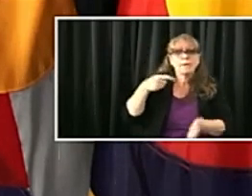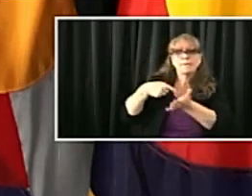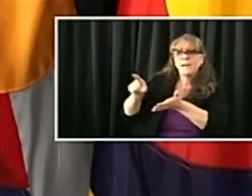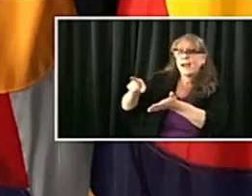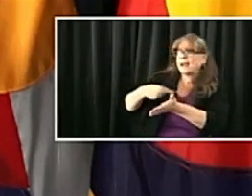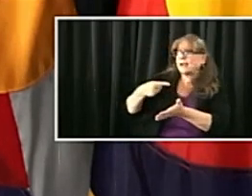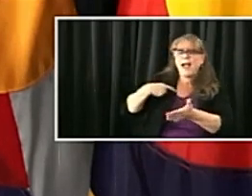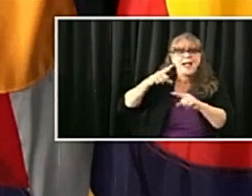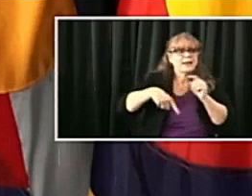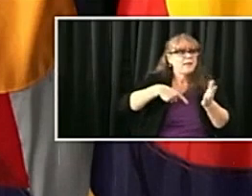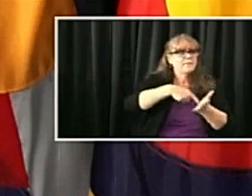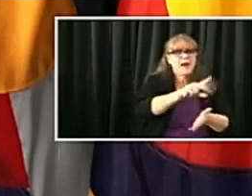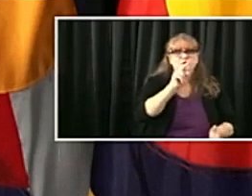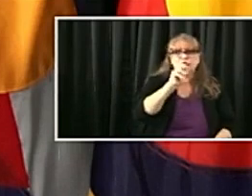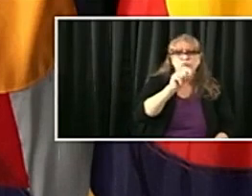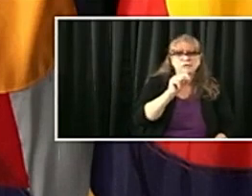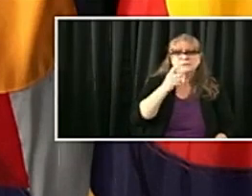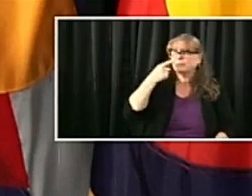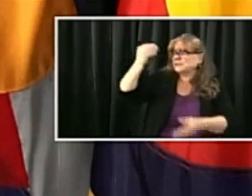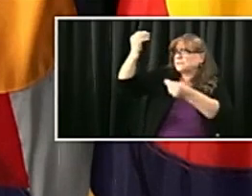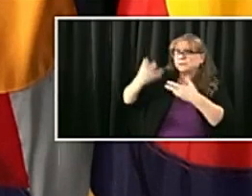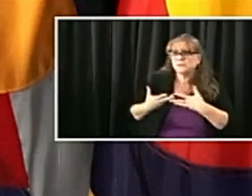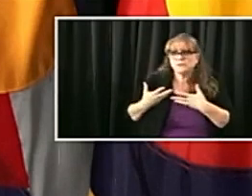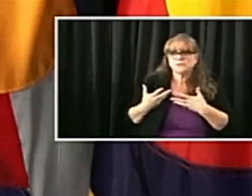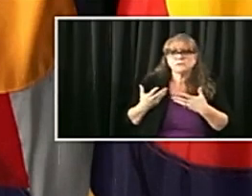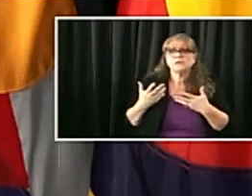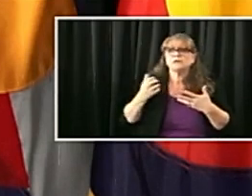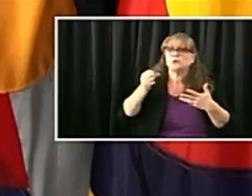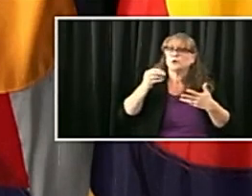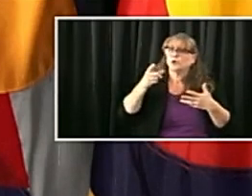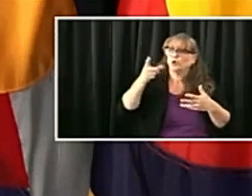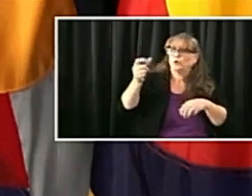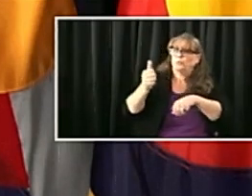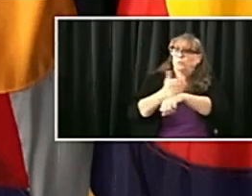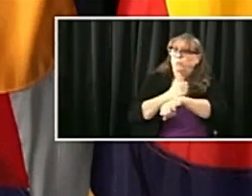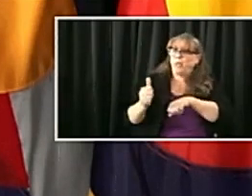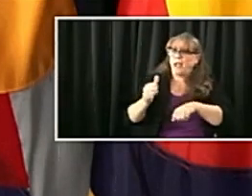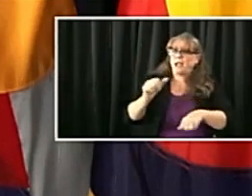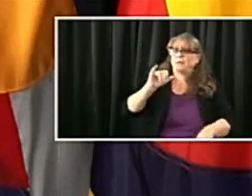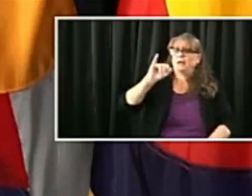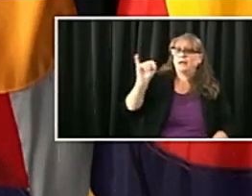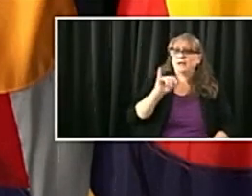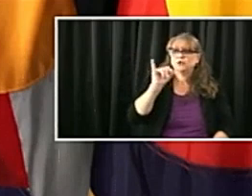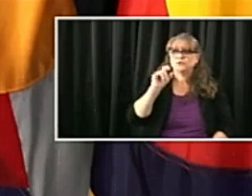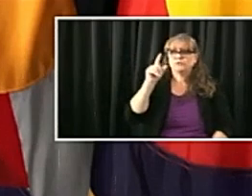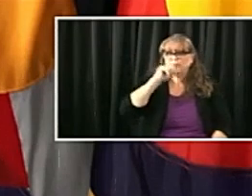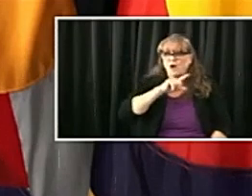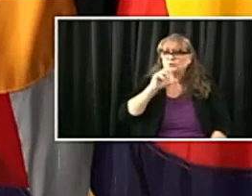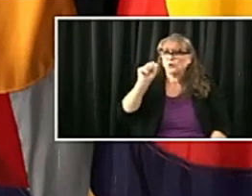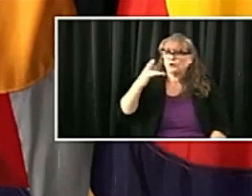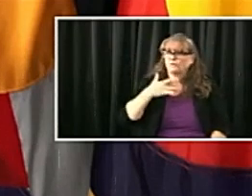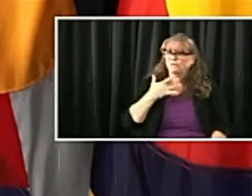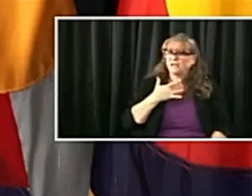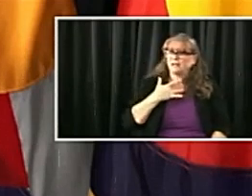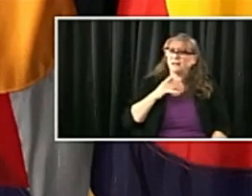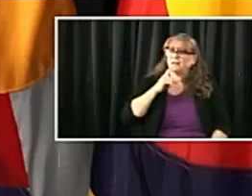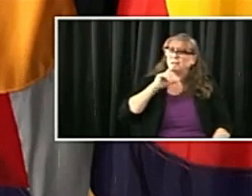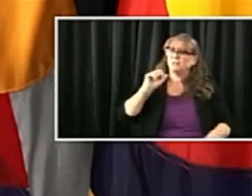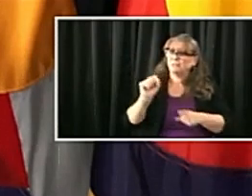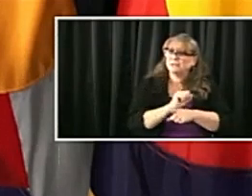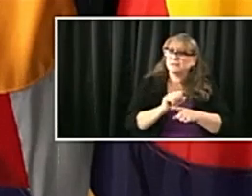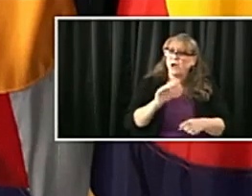how widespread unemployment insurance fraud is right now in the state? And do you believe that the state is really striking that proper balance